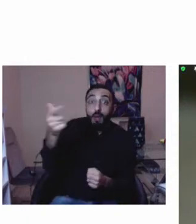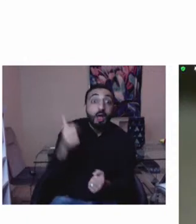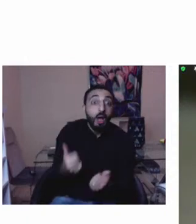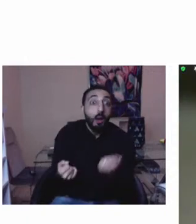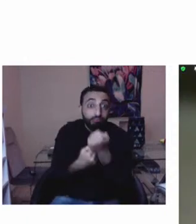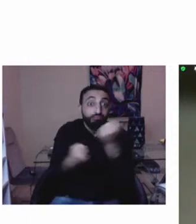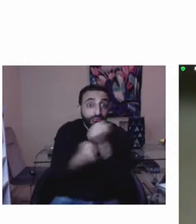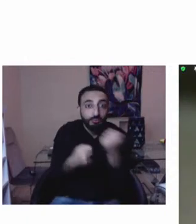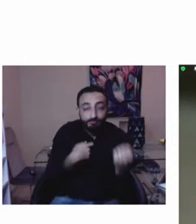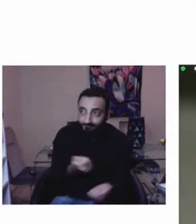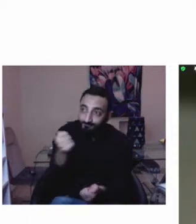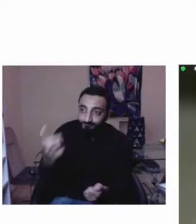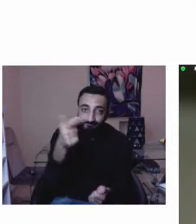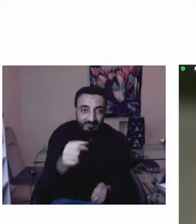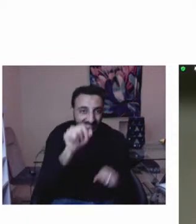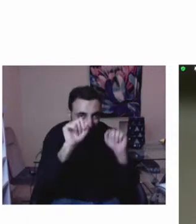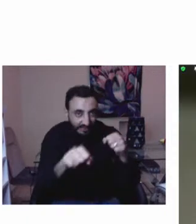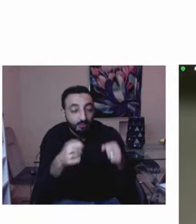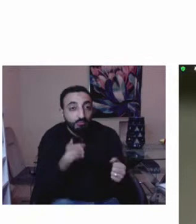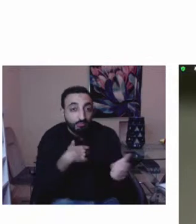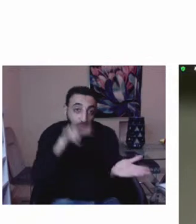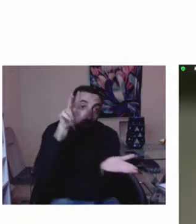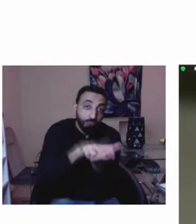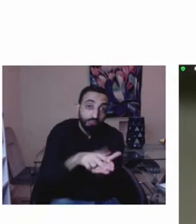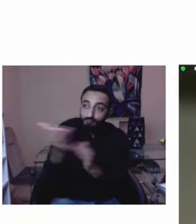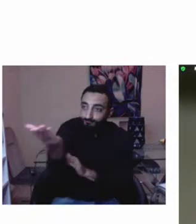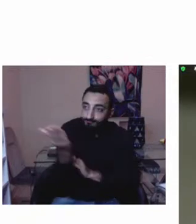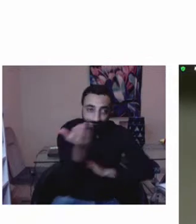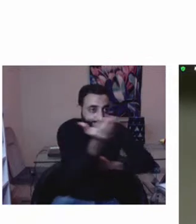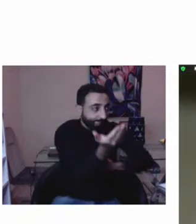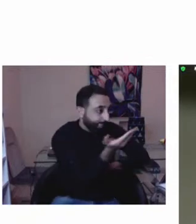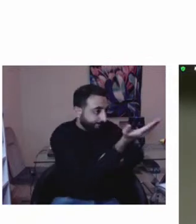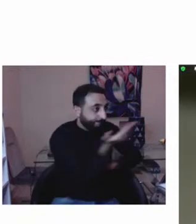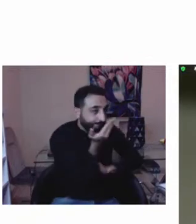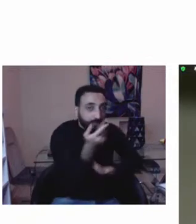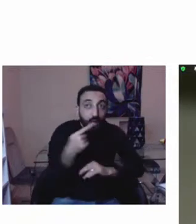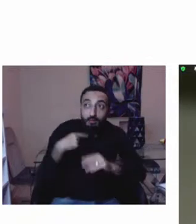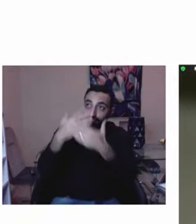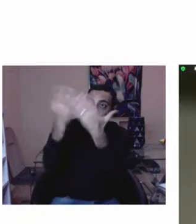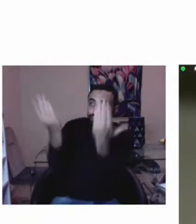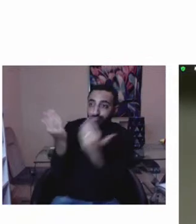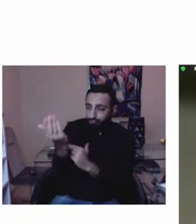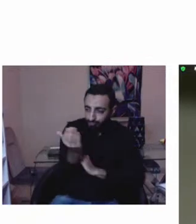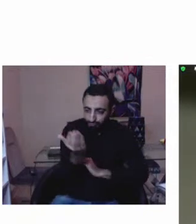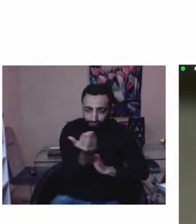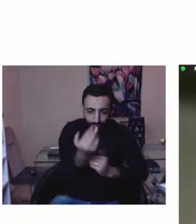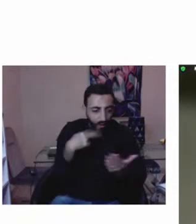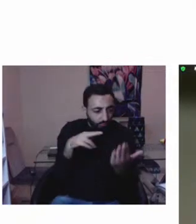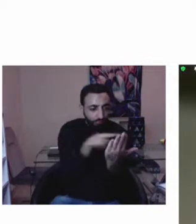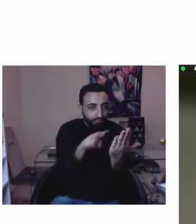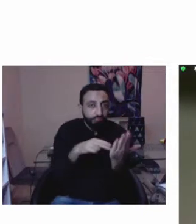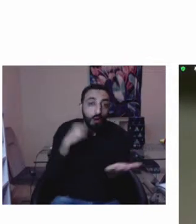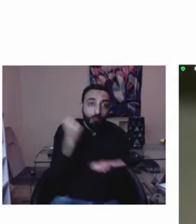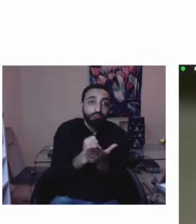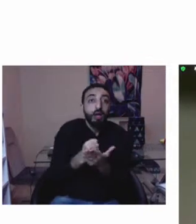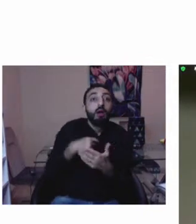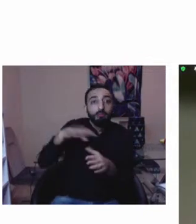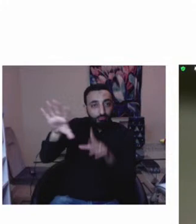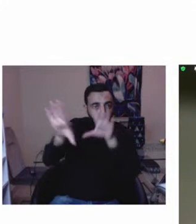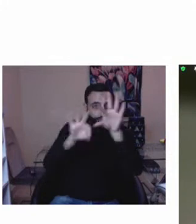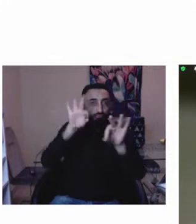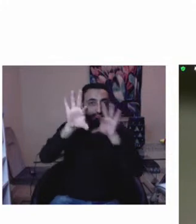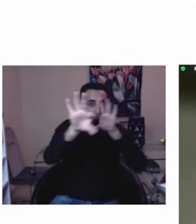organizations. Those organizations can then, in turn, provide small grants to fund